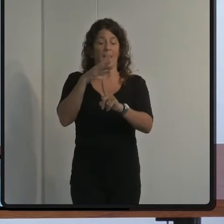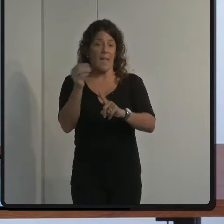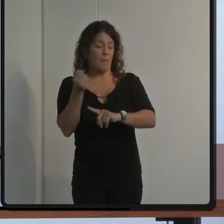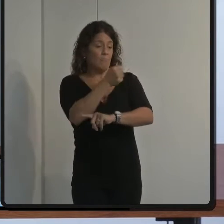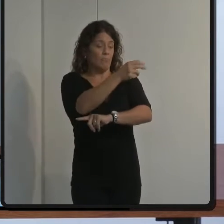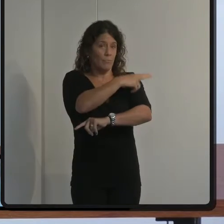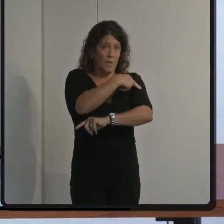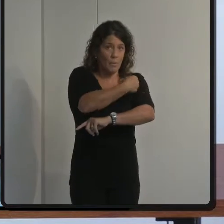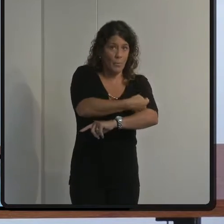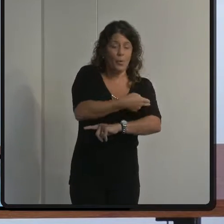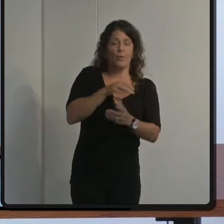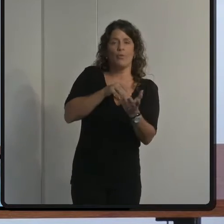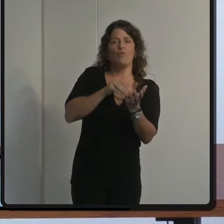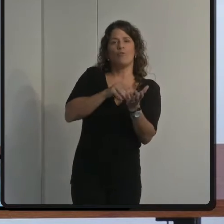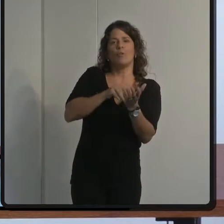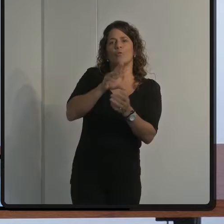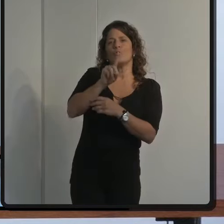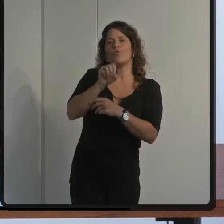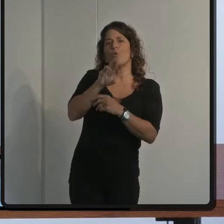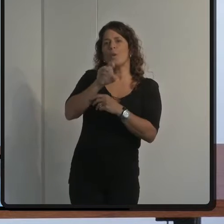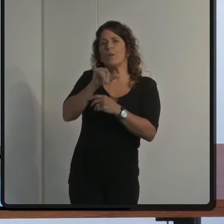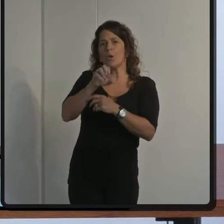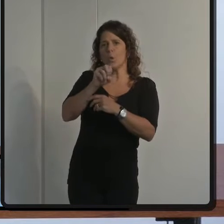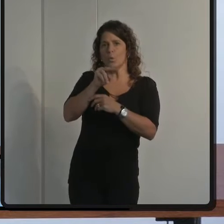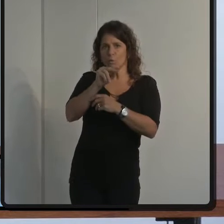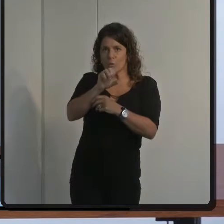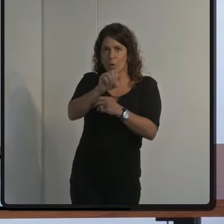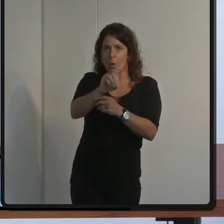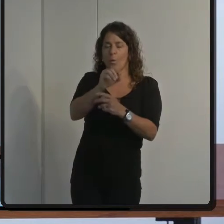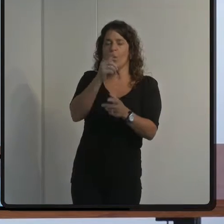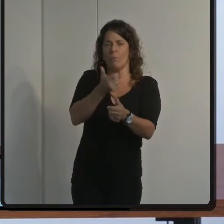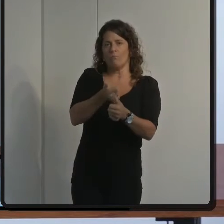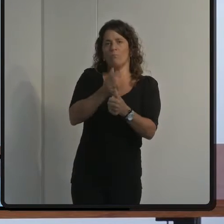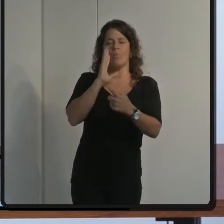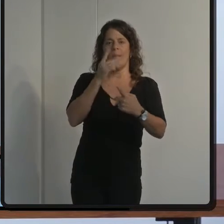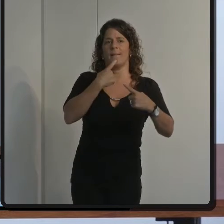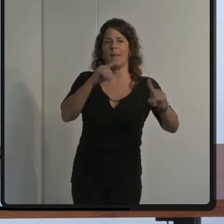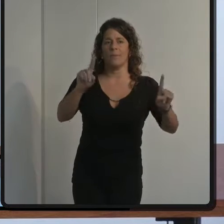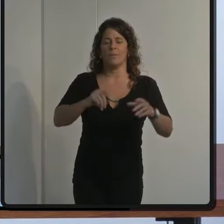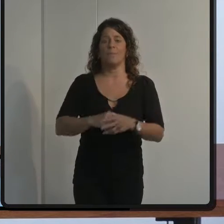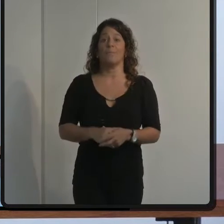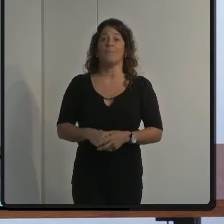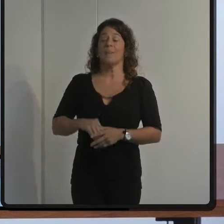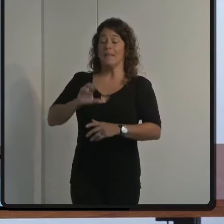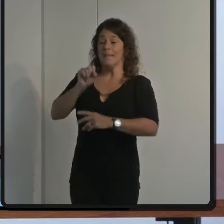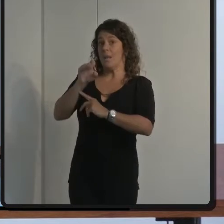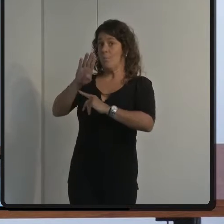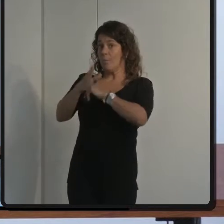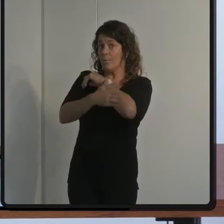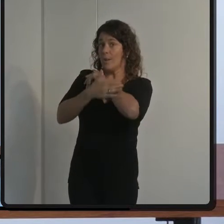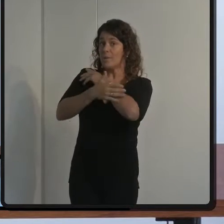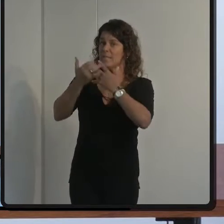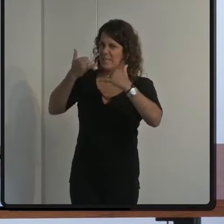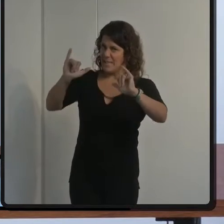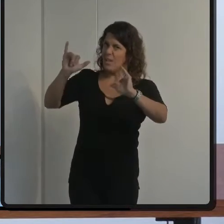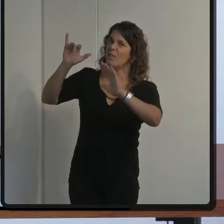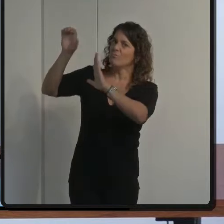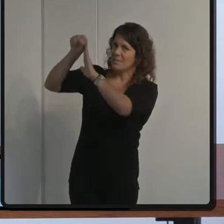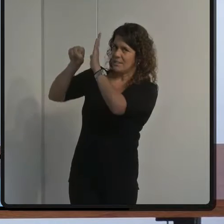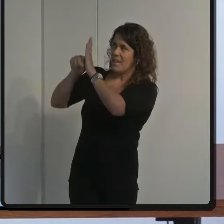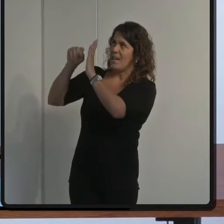hospitalization numbers in her report. While Santa Barbara County continues to remain on the state monitoring list for the percentage of cases